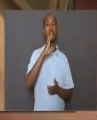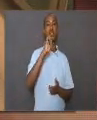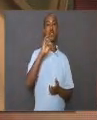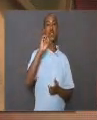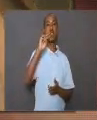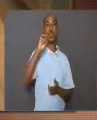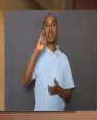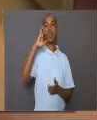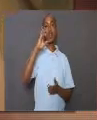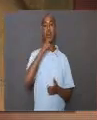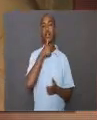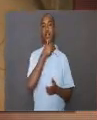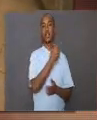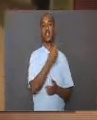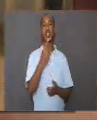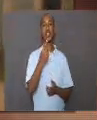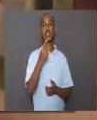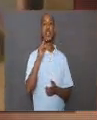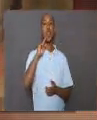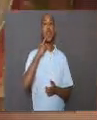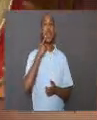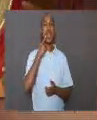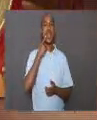citrus fruits, such as lemons.